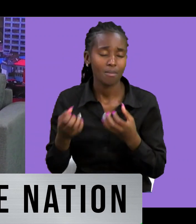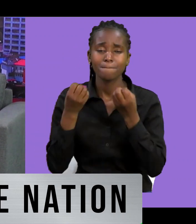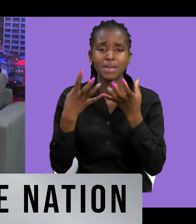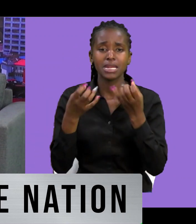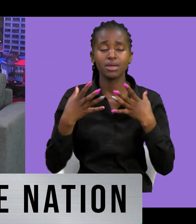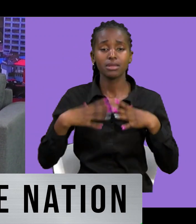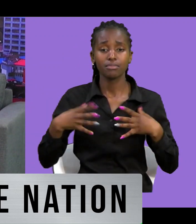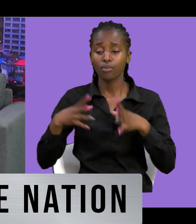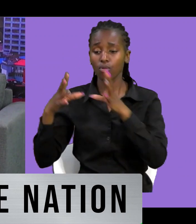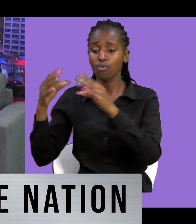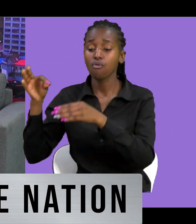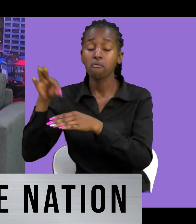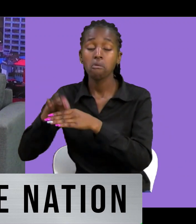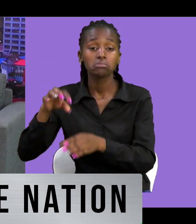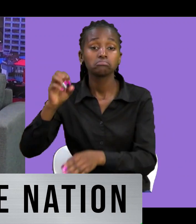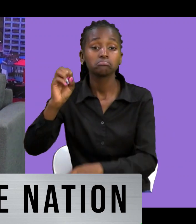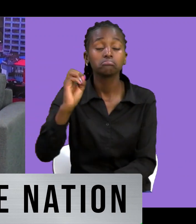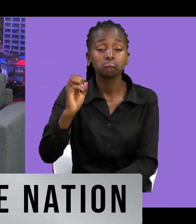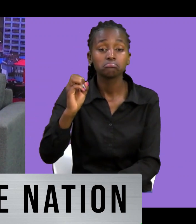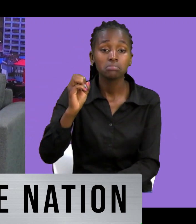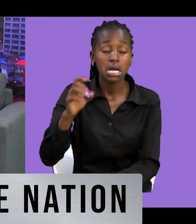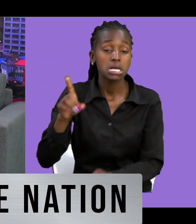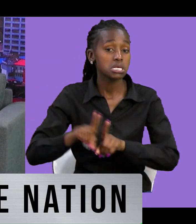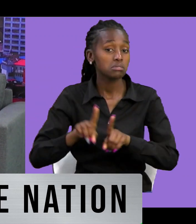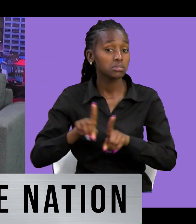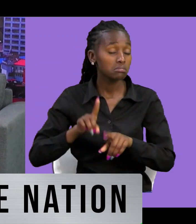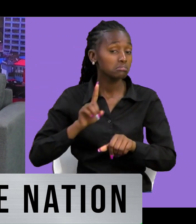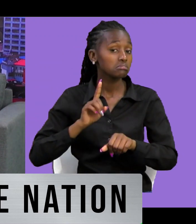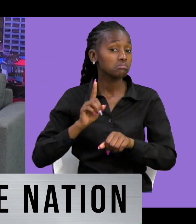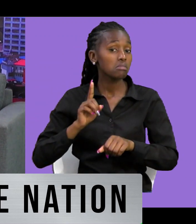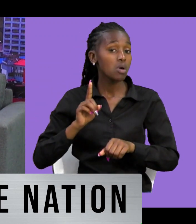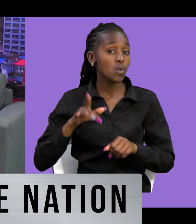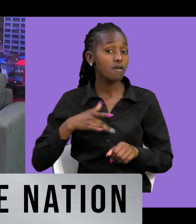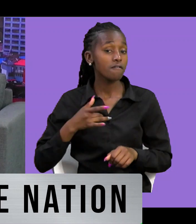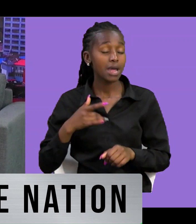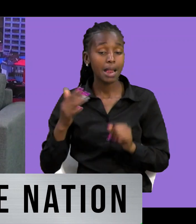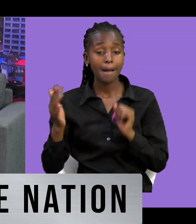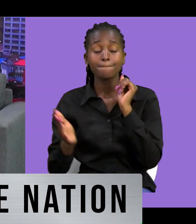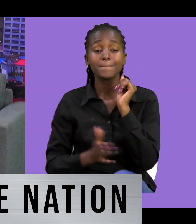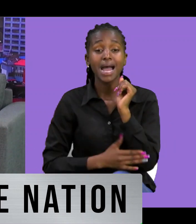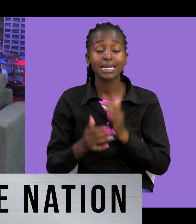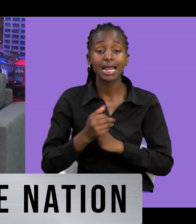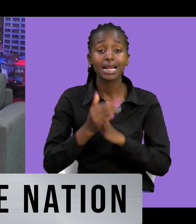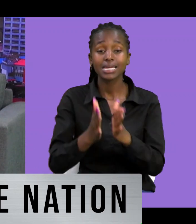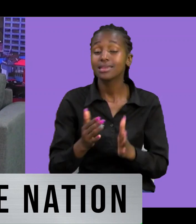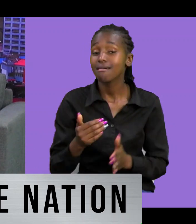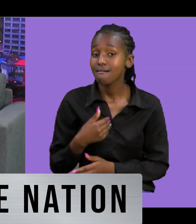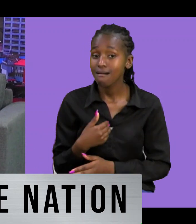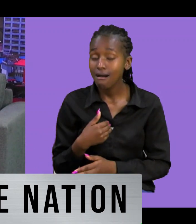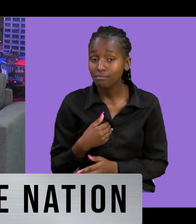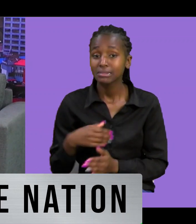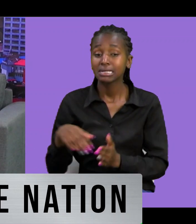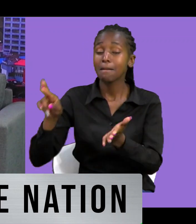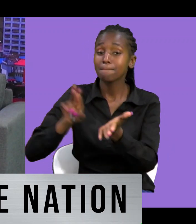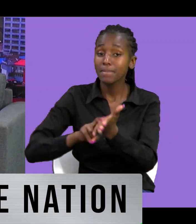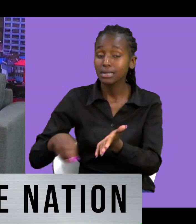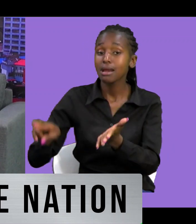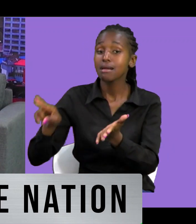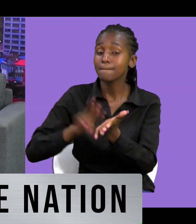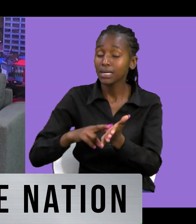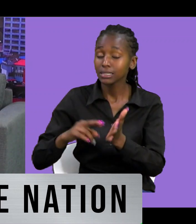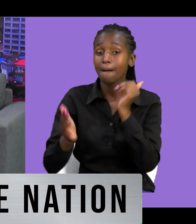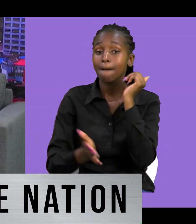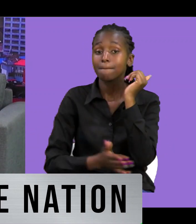to vote. The effect will still bad leaders will still get into